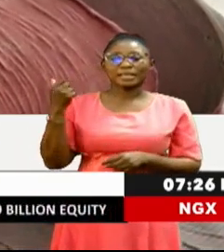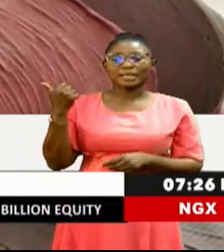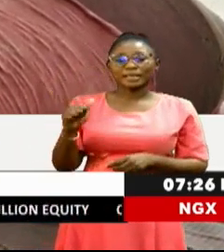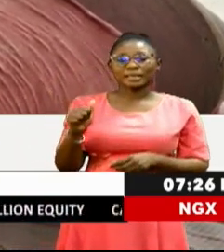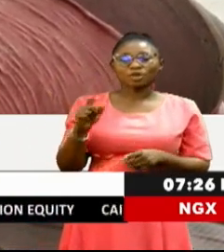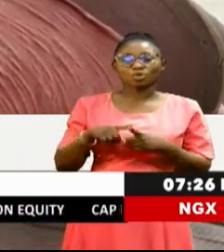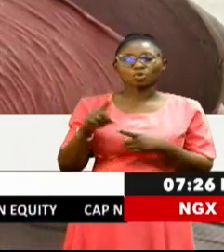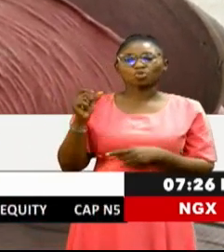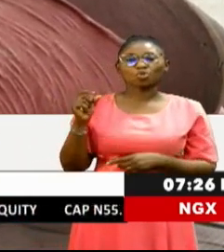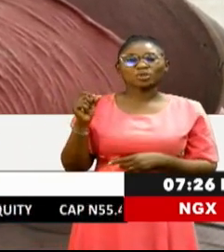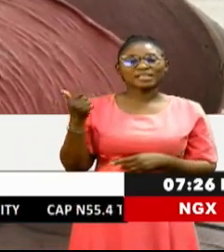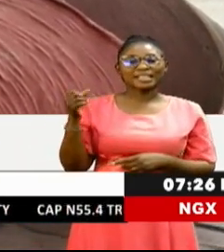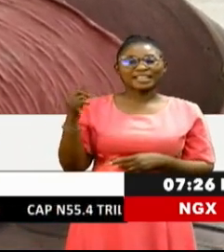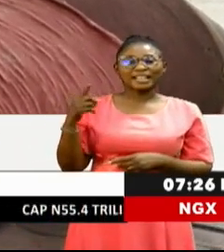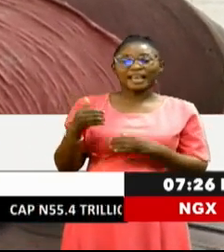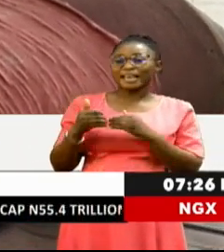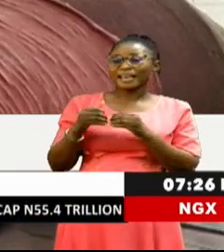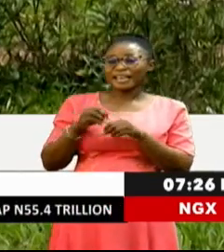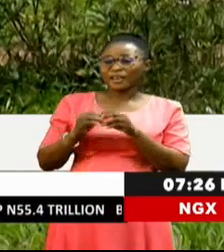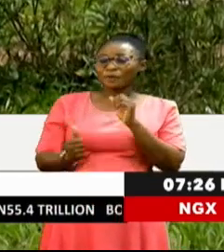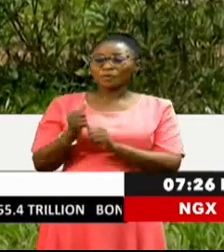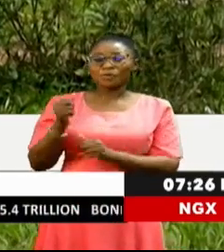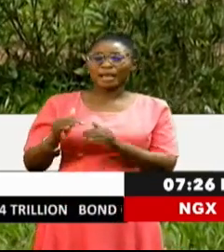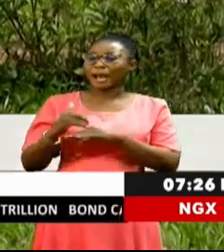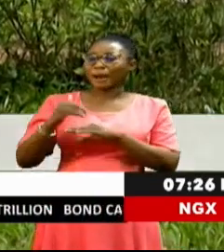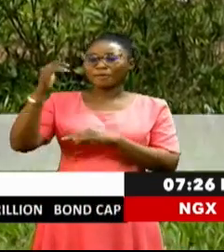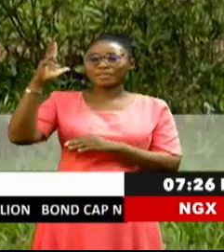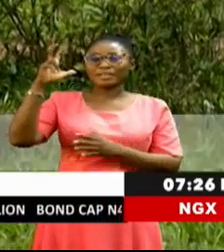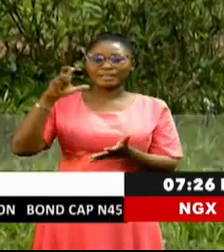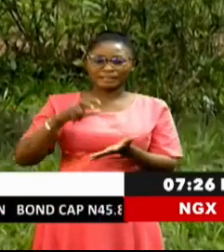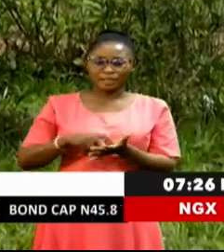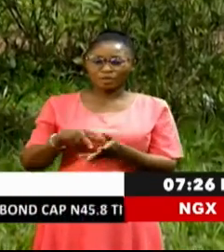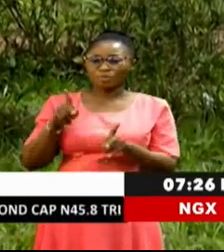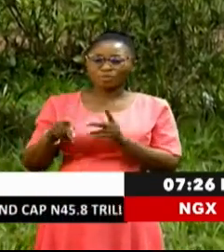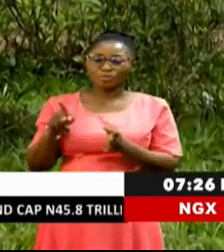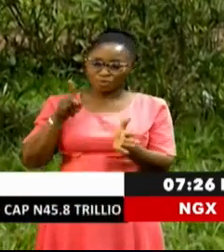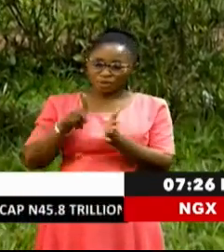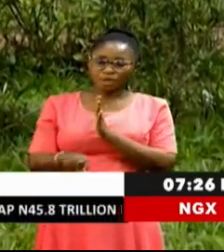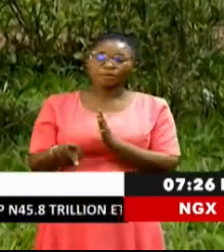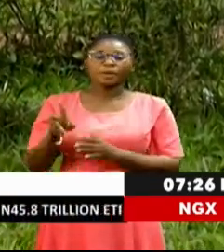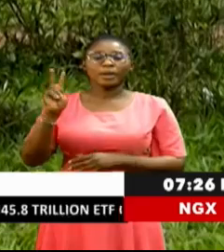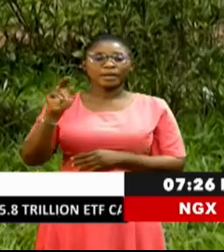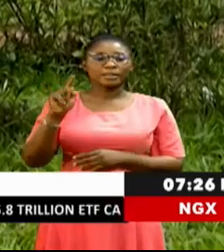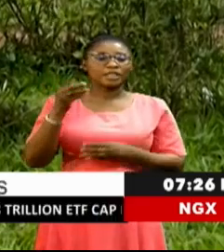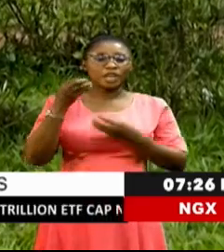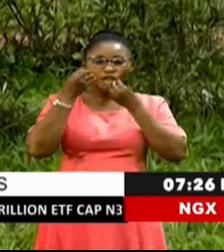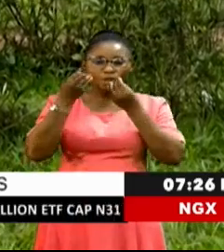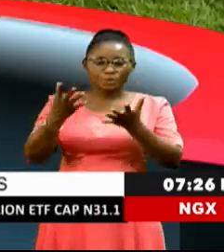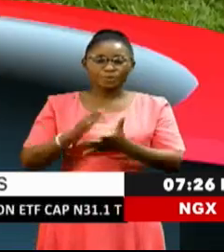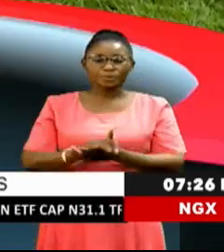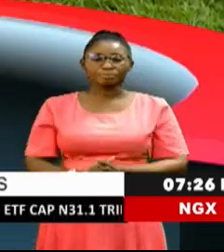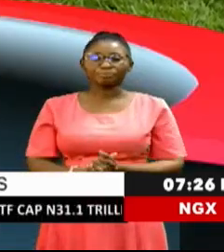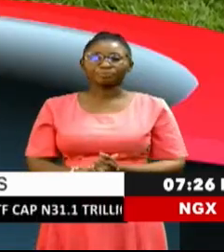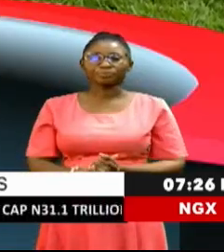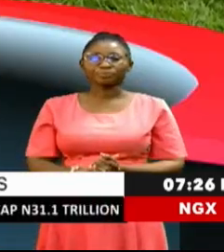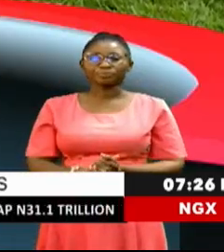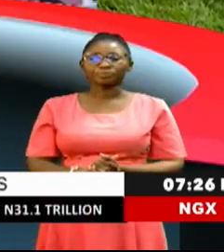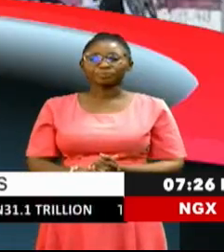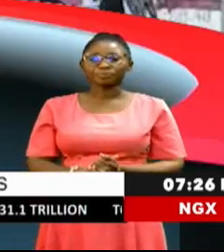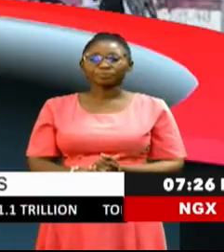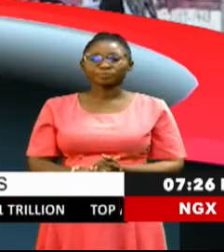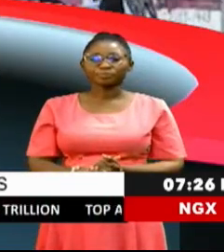in which more than 3,000 people were killed. Francis Udojo, NTA News.